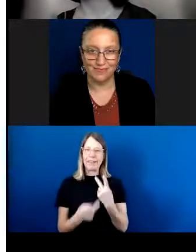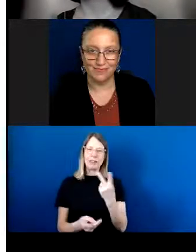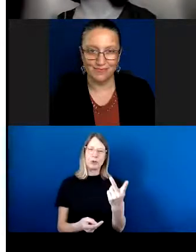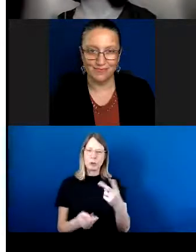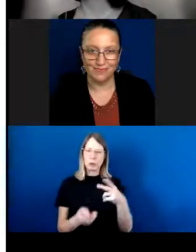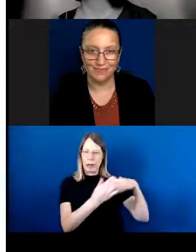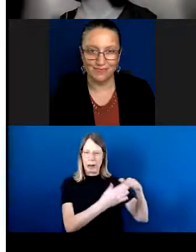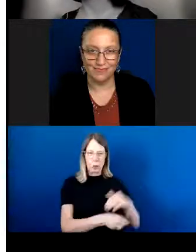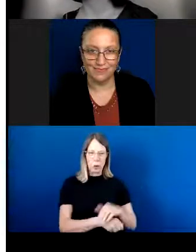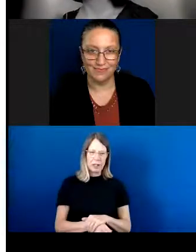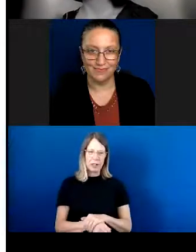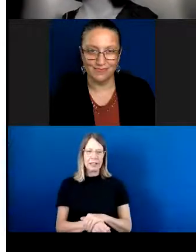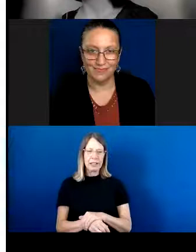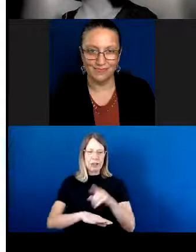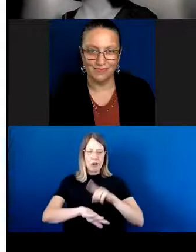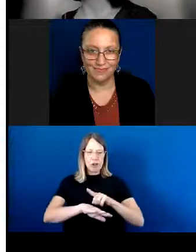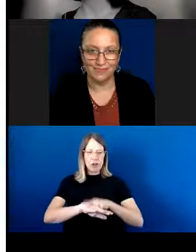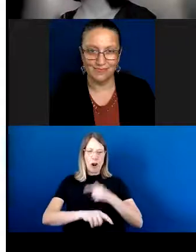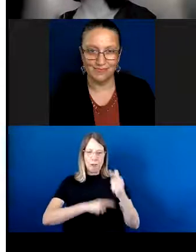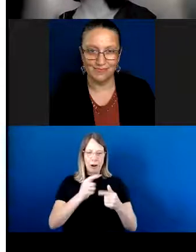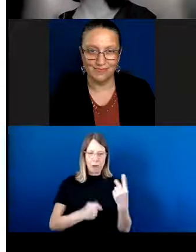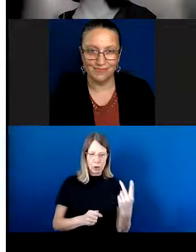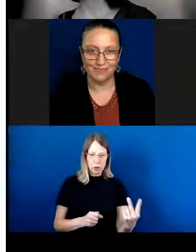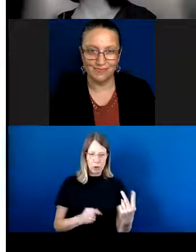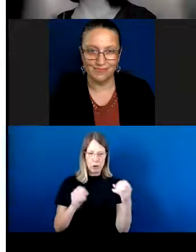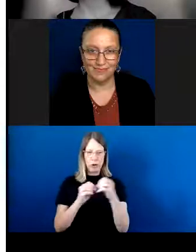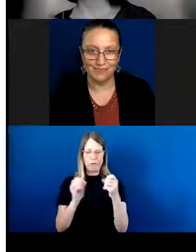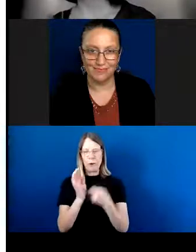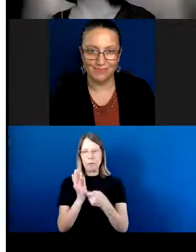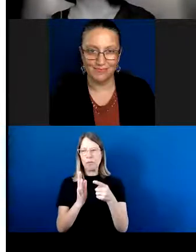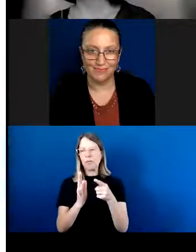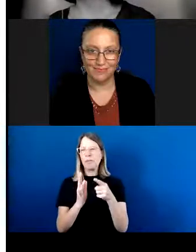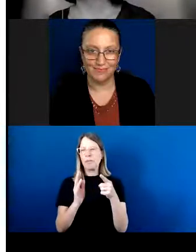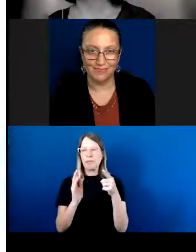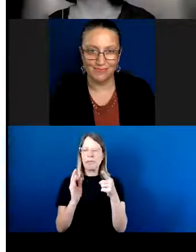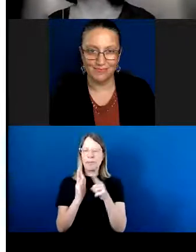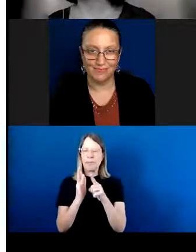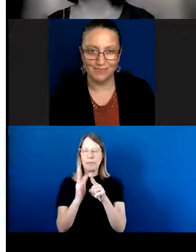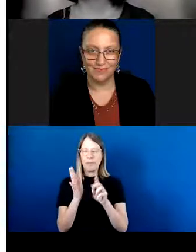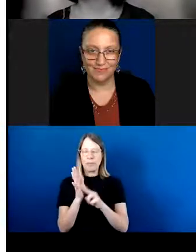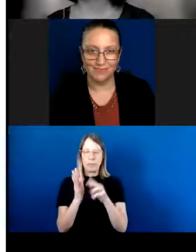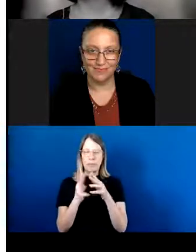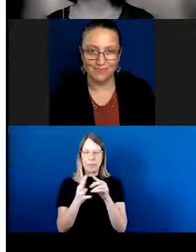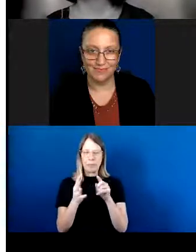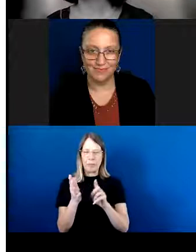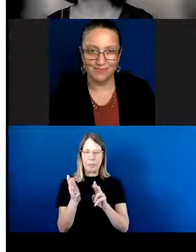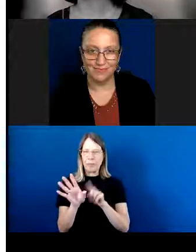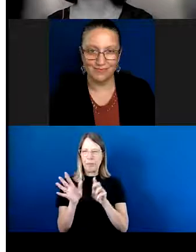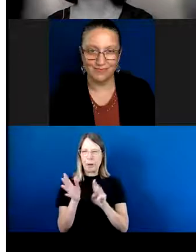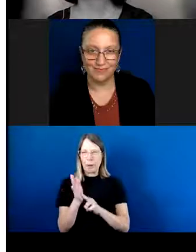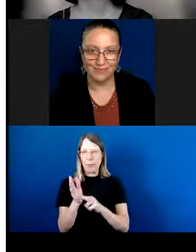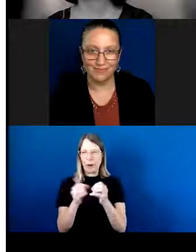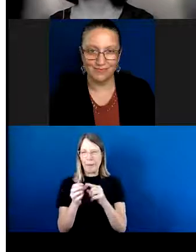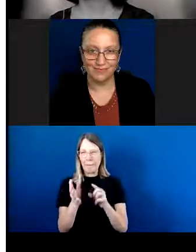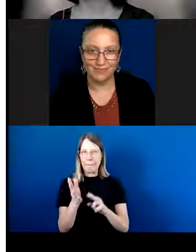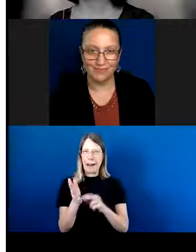a proud Bundjalung woman and artist. In a career spanning over 3 decades, Bronwyn has participated in hundreds of